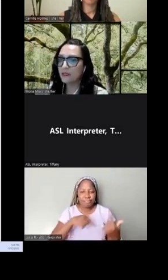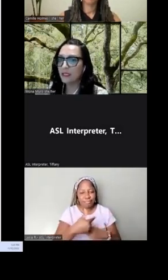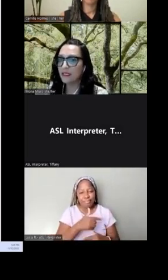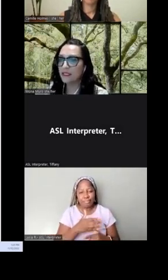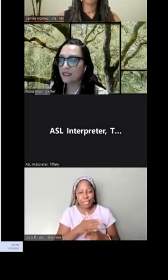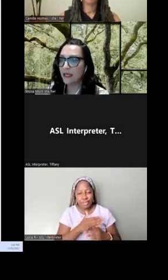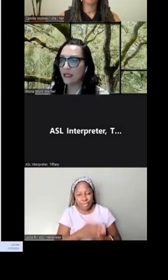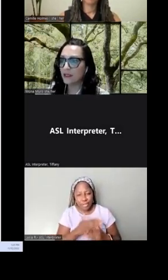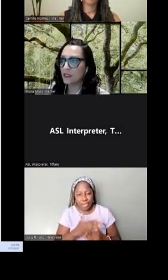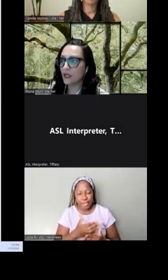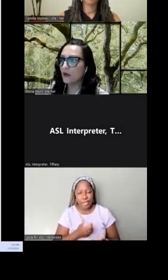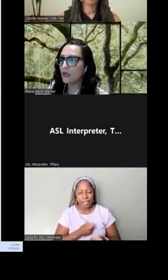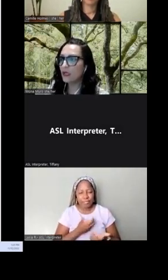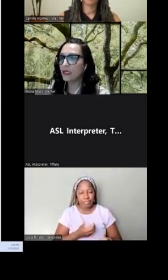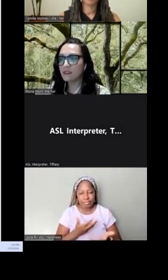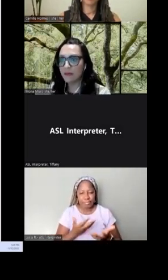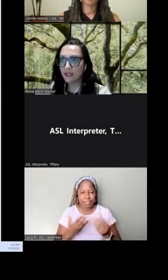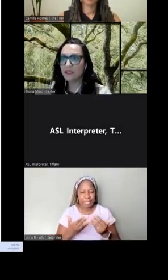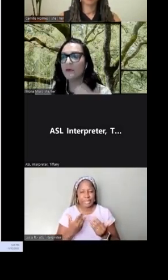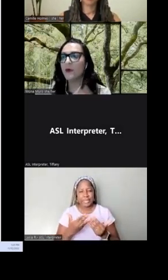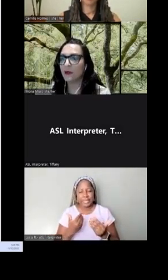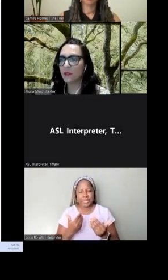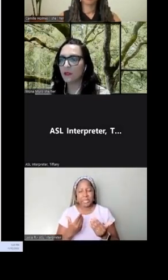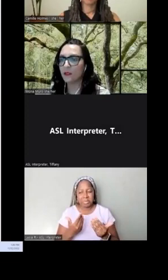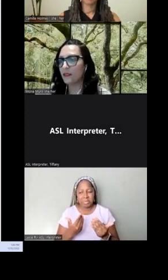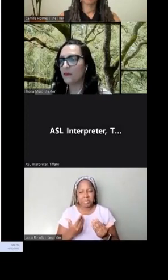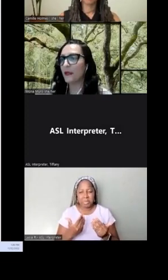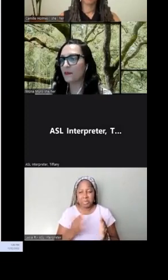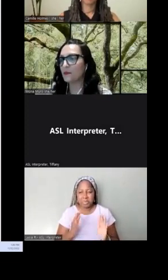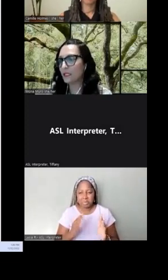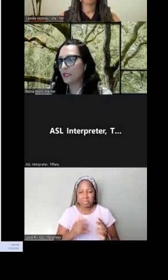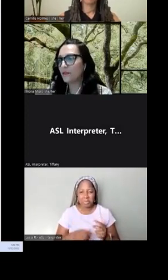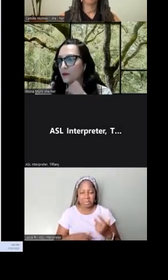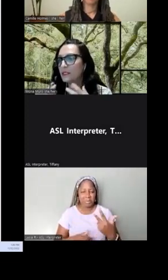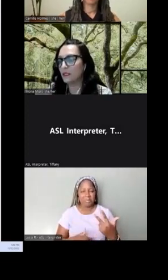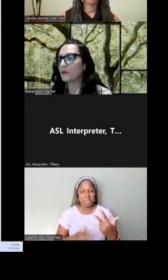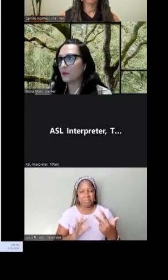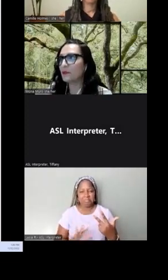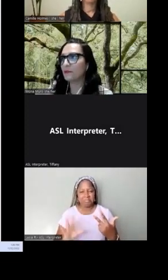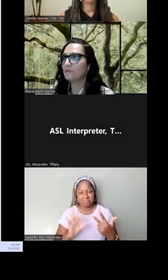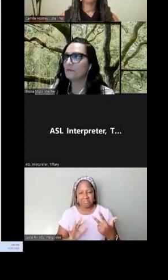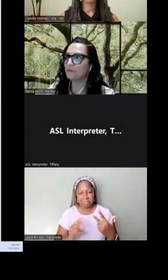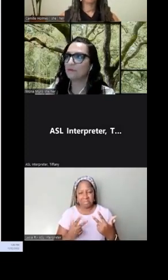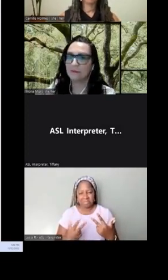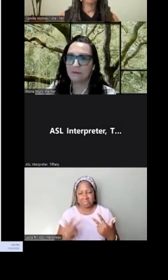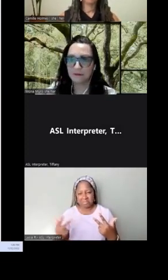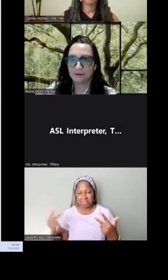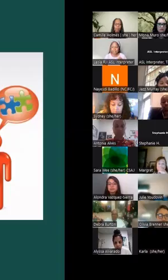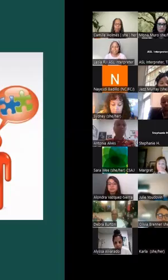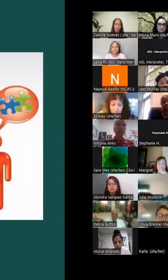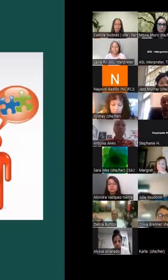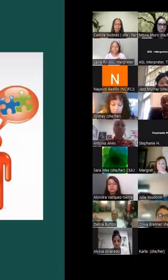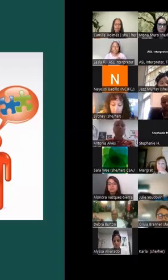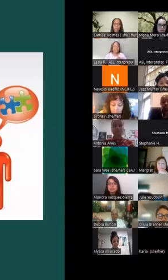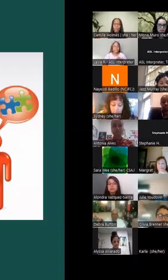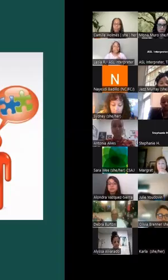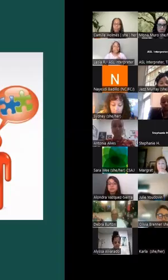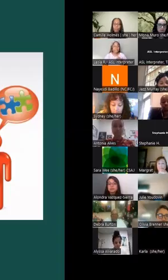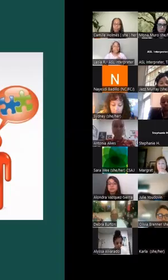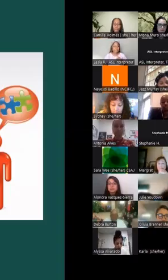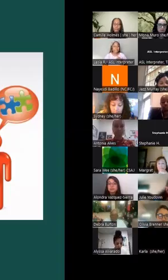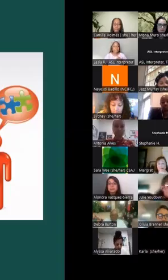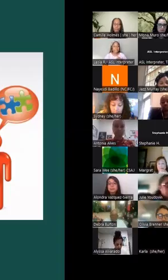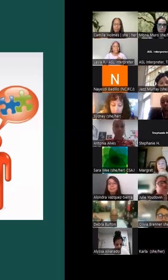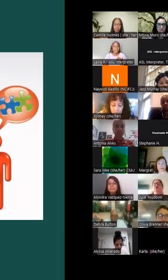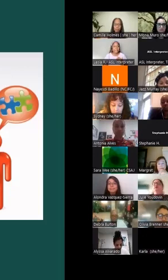smaller, intimate setting. So expect to be partnered with about 3 folks in a group. Welcome back. I hope